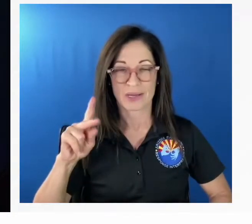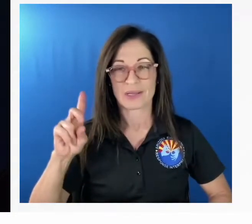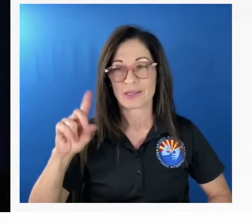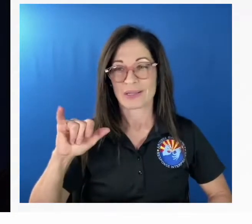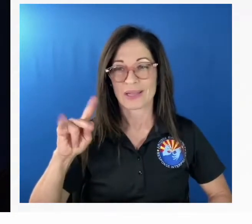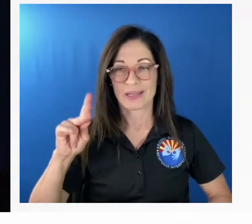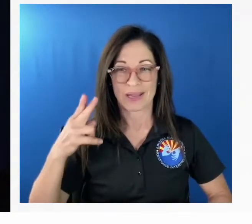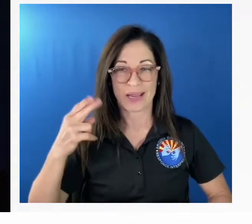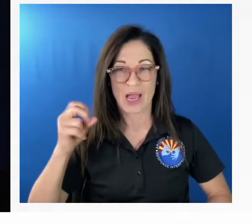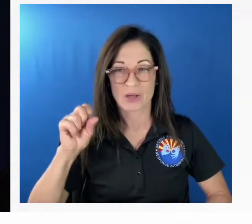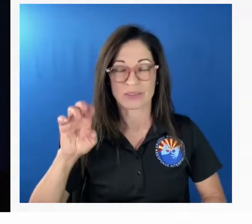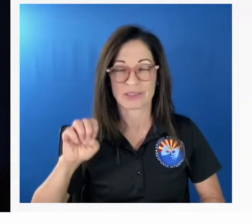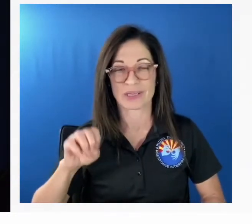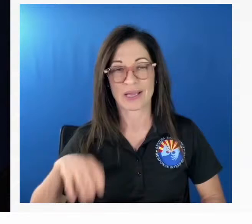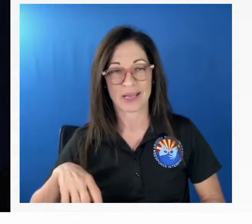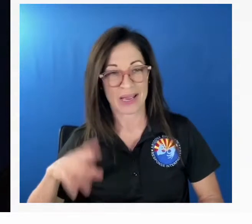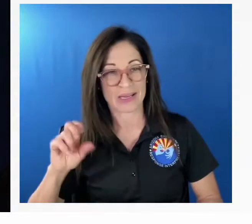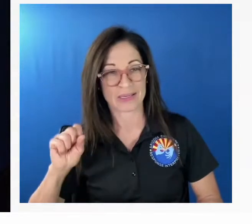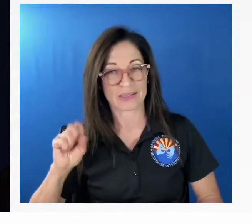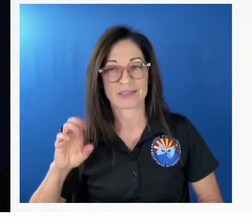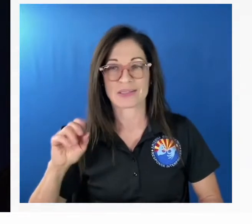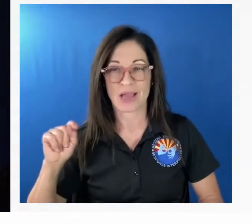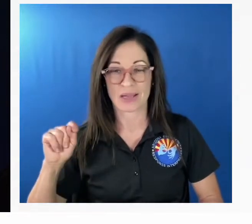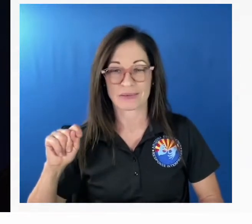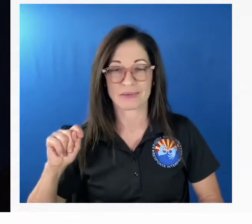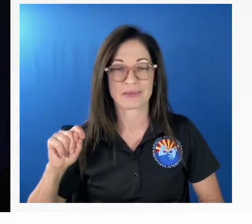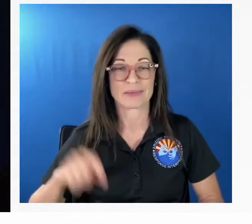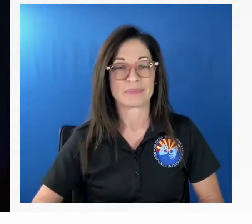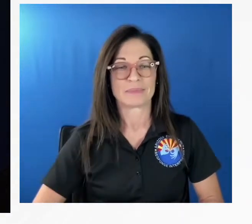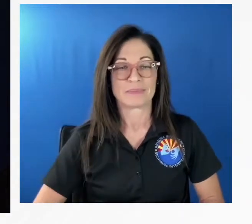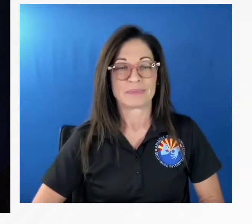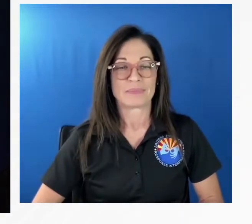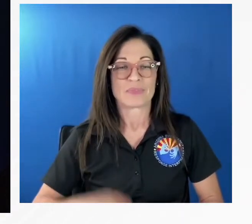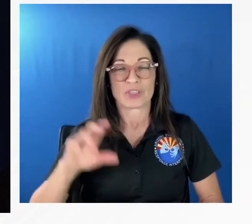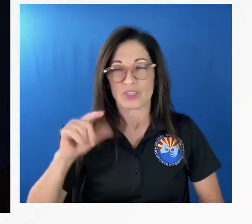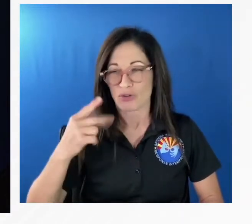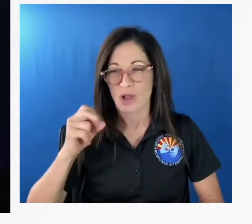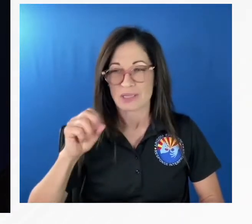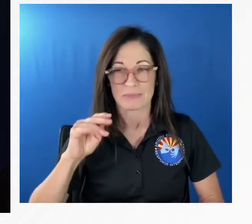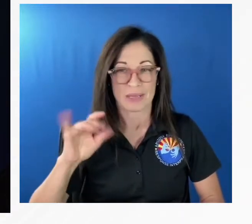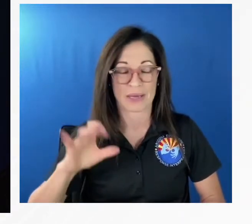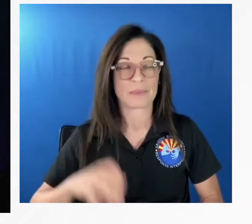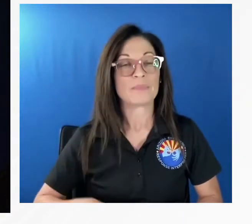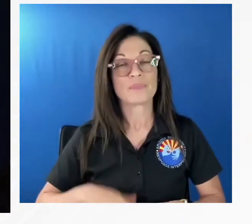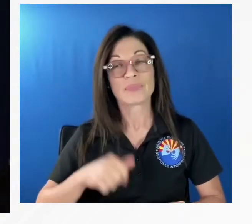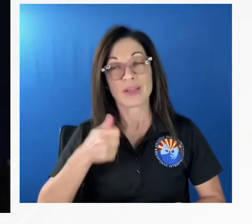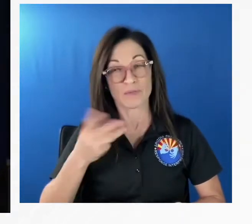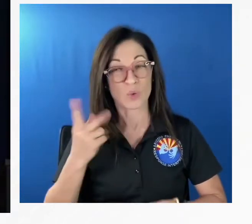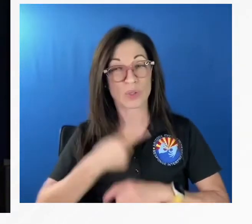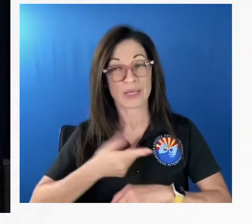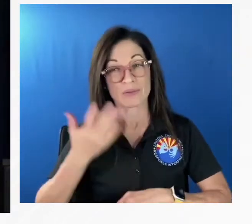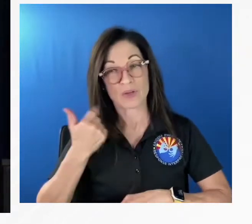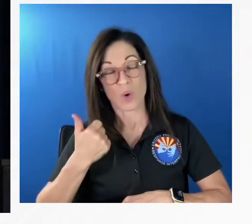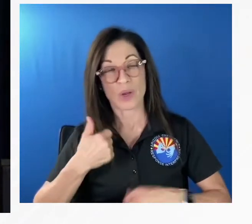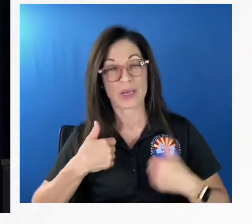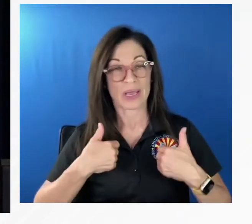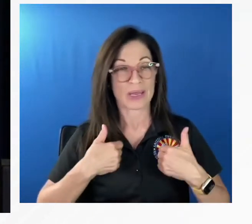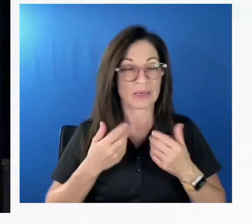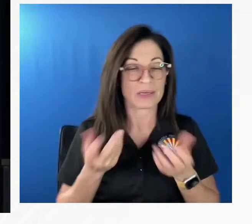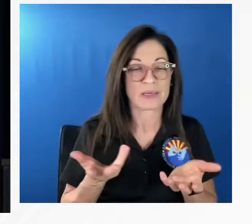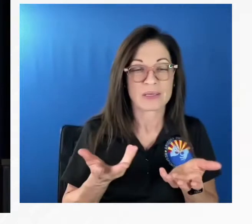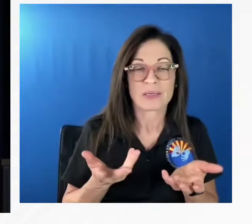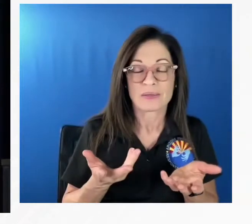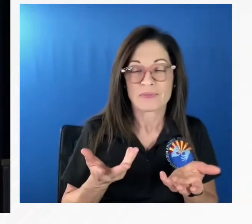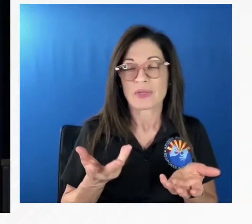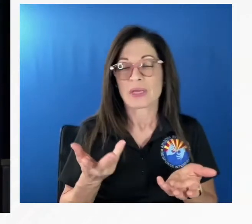Section Chief Scott Grasmick out there. When we talked 9 days ago, we had a few more aircraft than we do now, which is a good thing. That